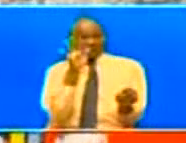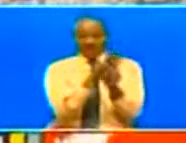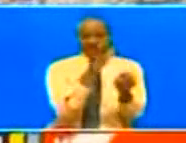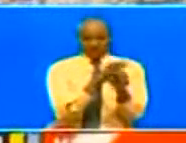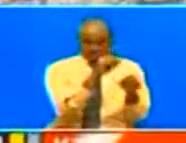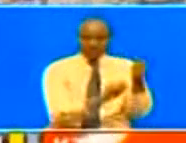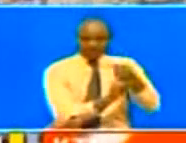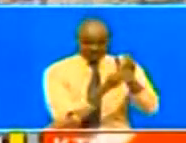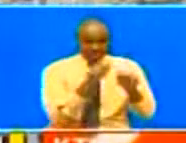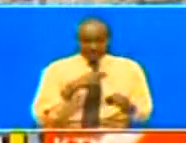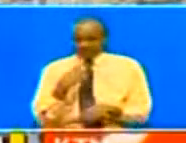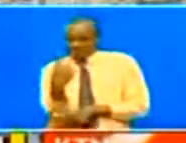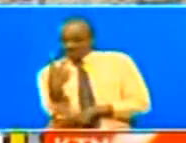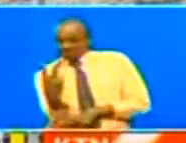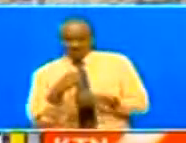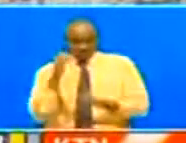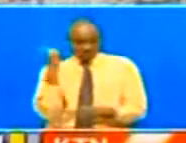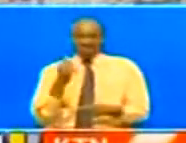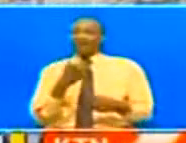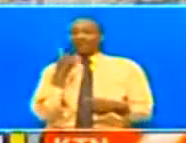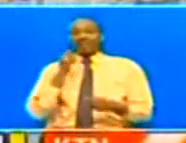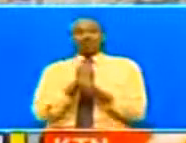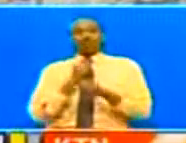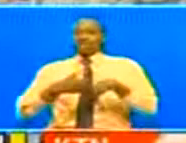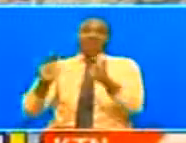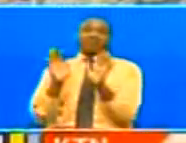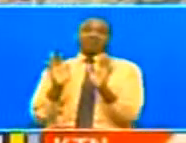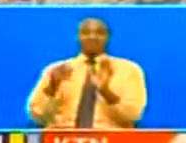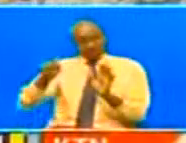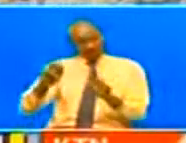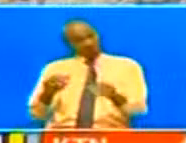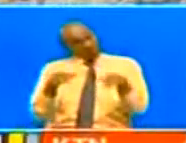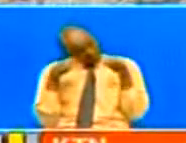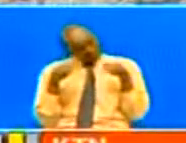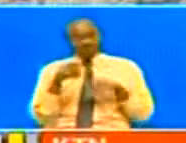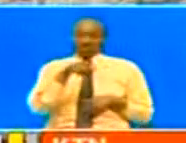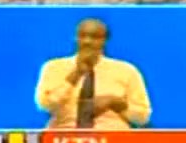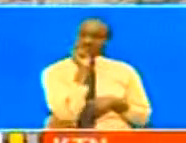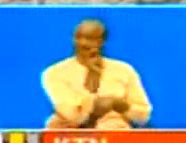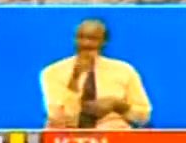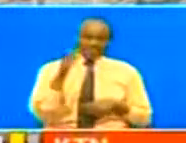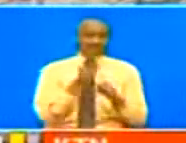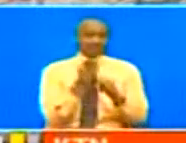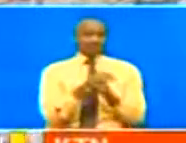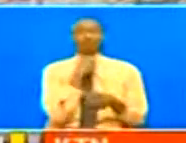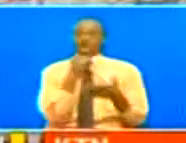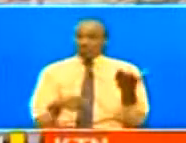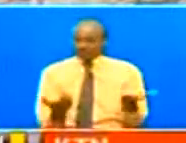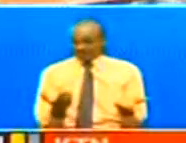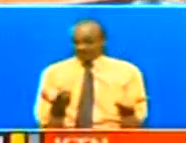are saying, then the best we can say is really to plead for them to understand what the majority of Kenyans